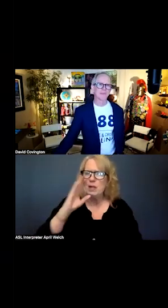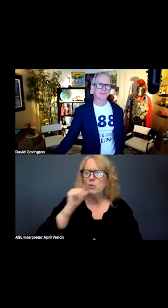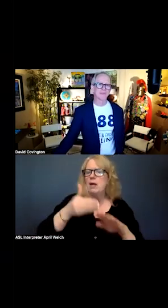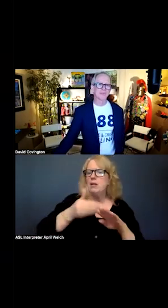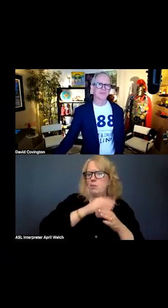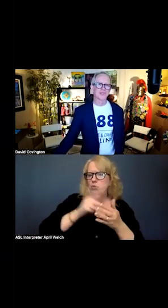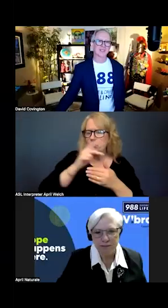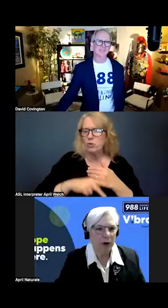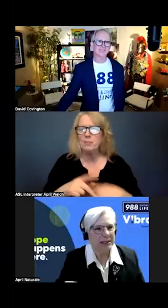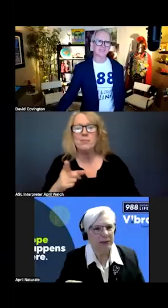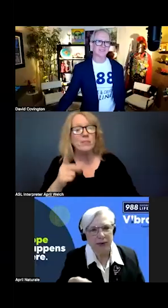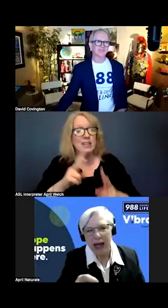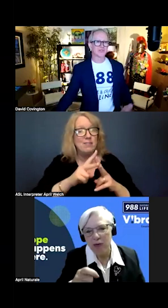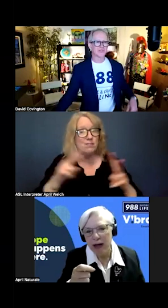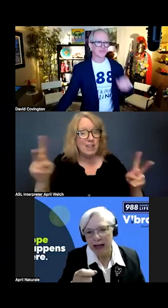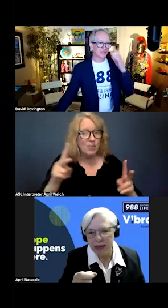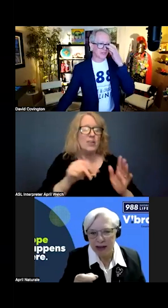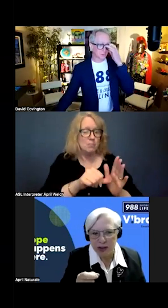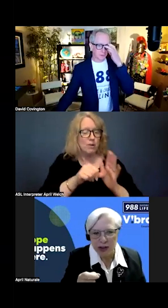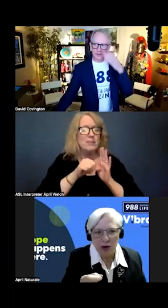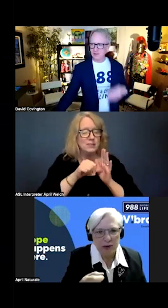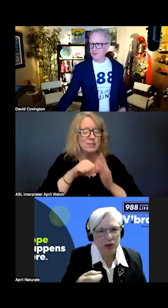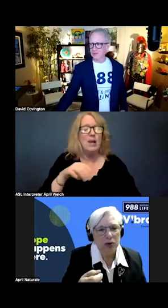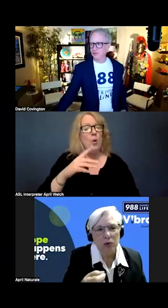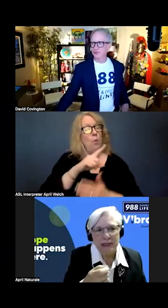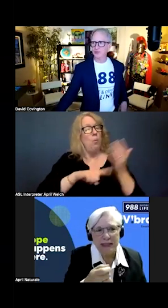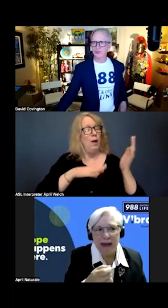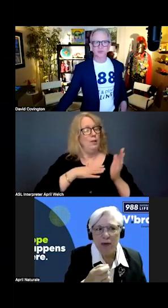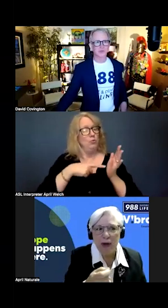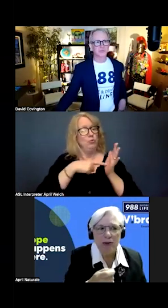pre-program. It's very impressive. And what I think it showed